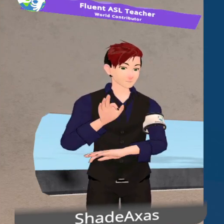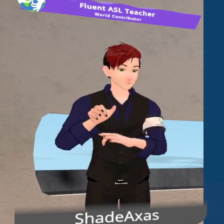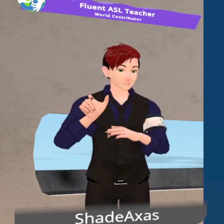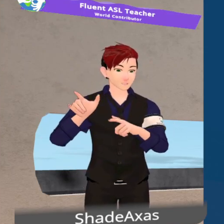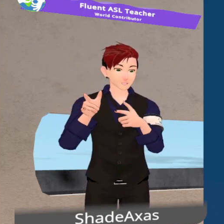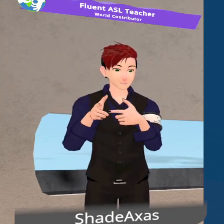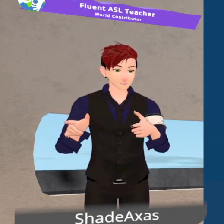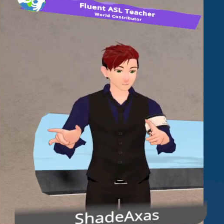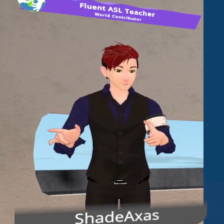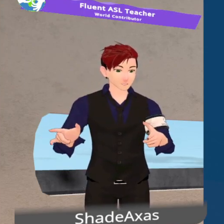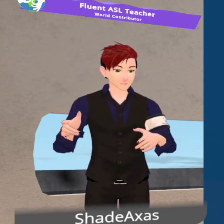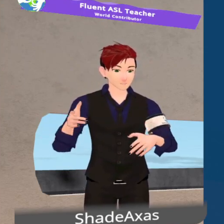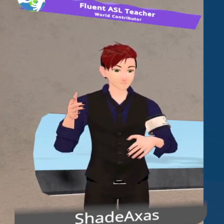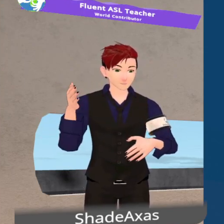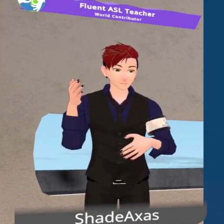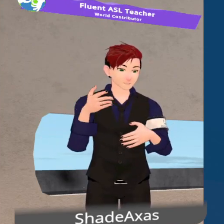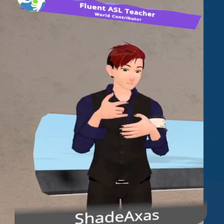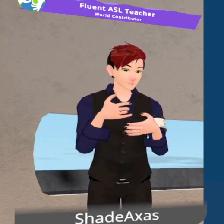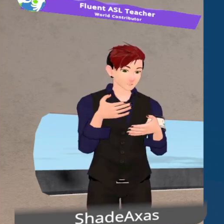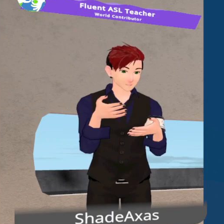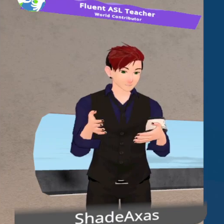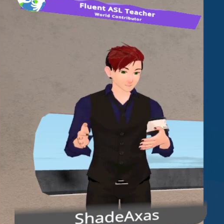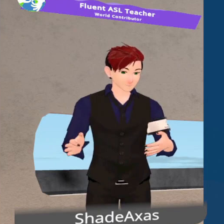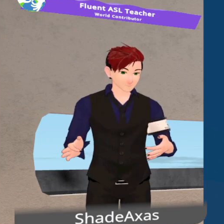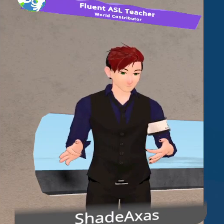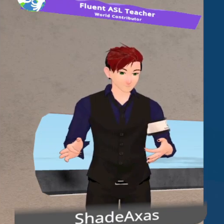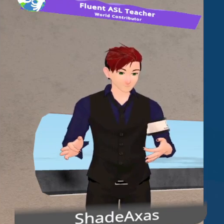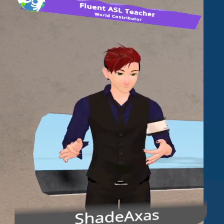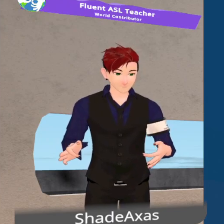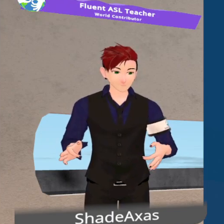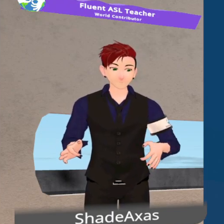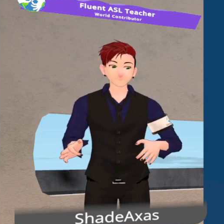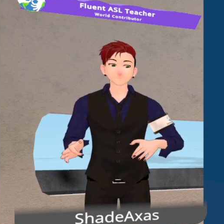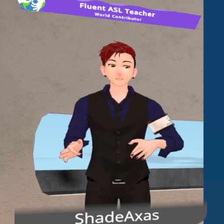as authority on that language. They know their stuff.